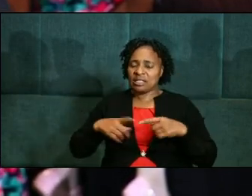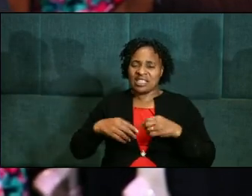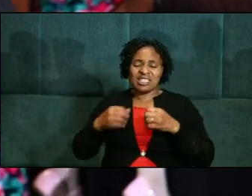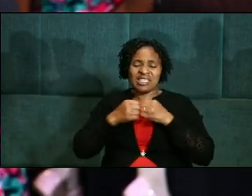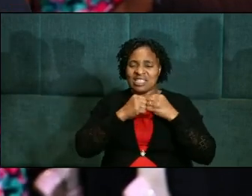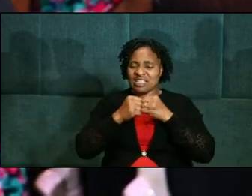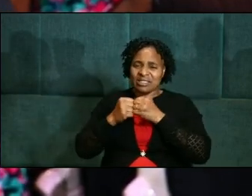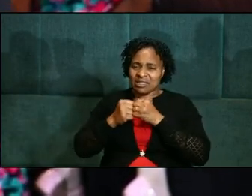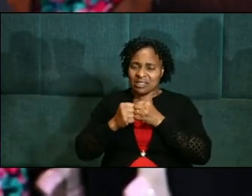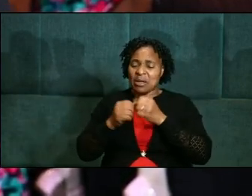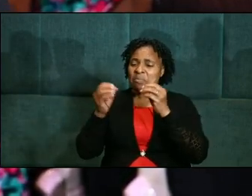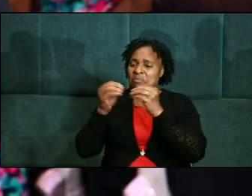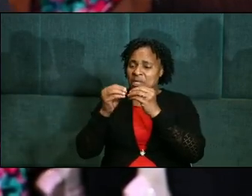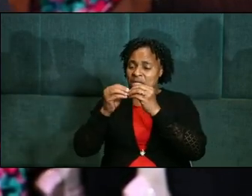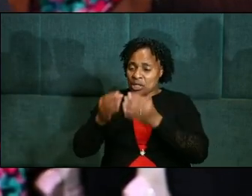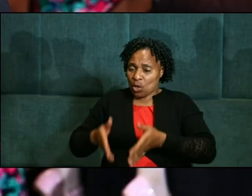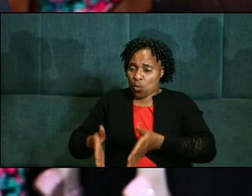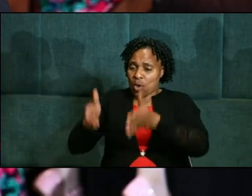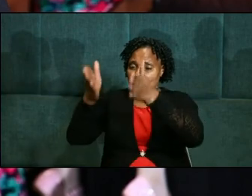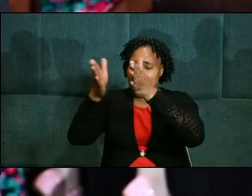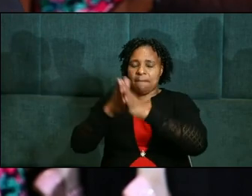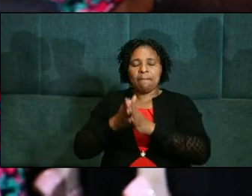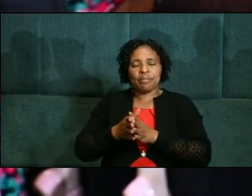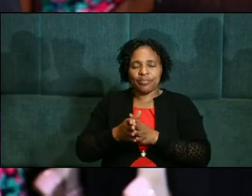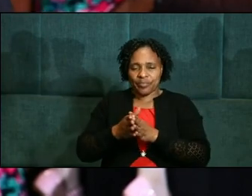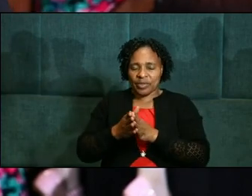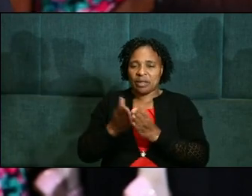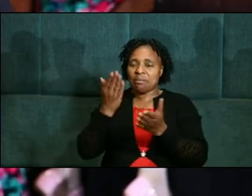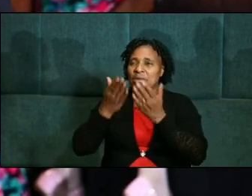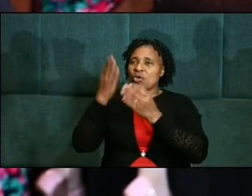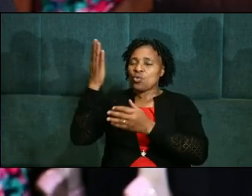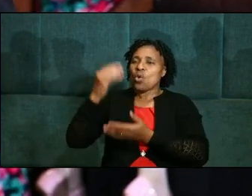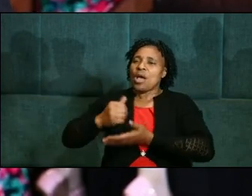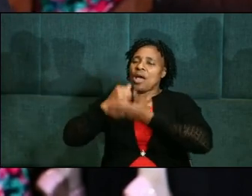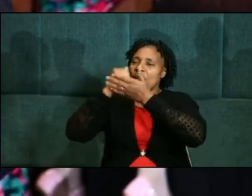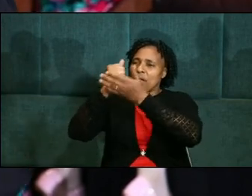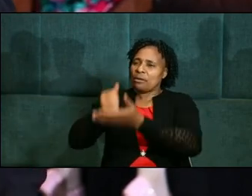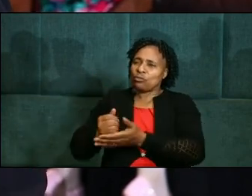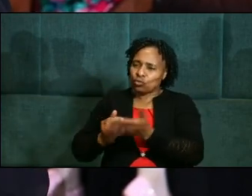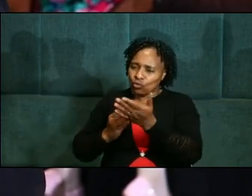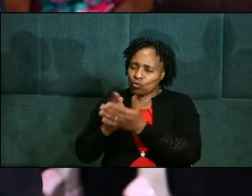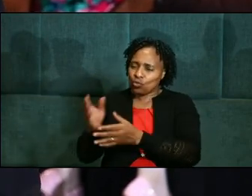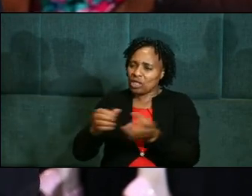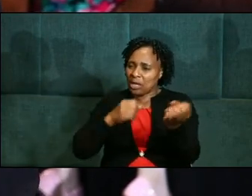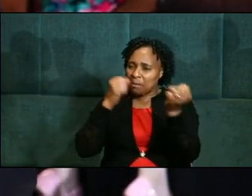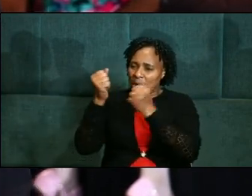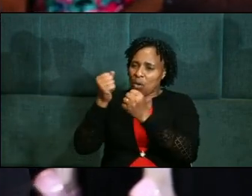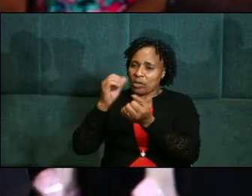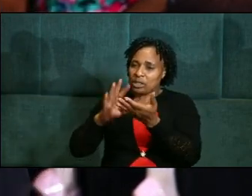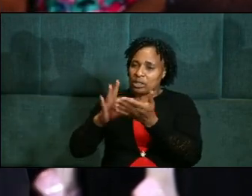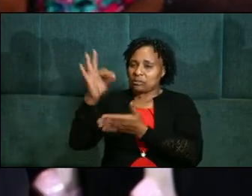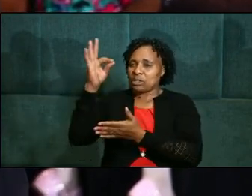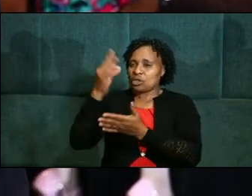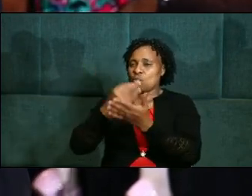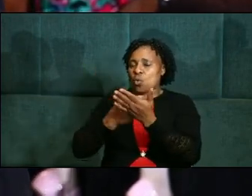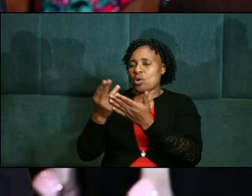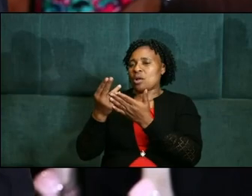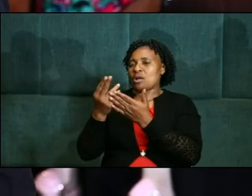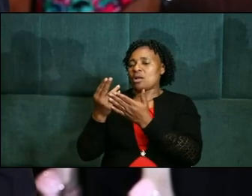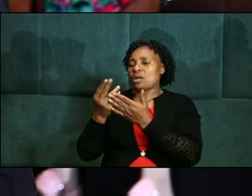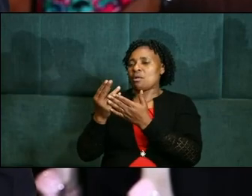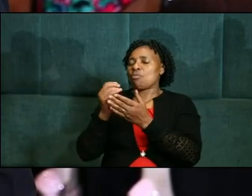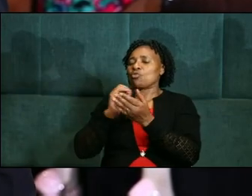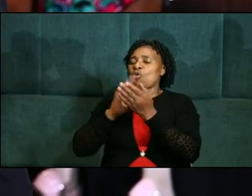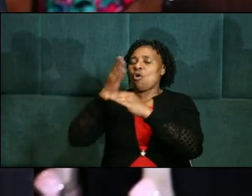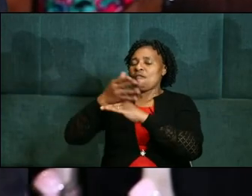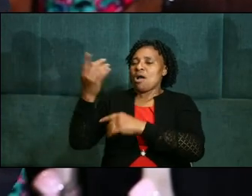challenges they will ever meet on the way, may you help them through the power of your Spirit that they may be able to